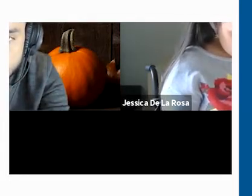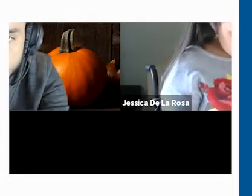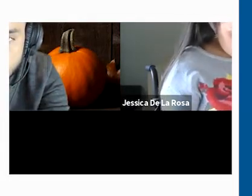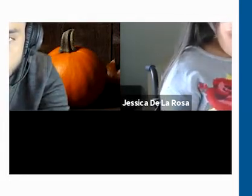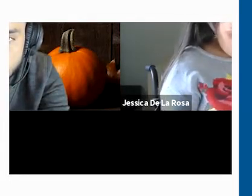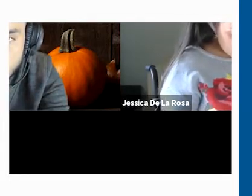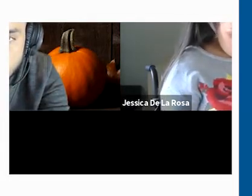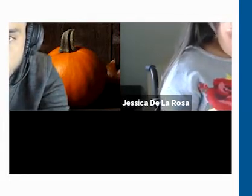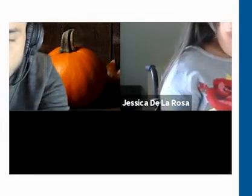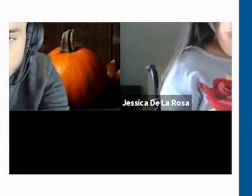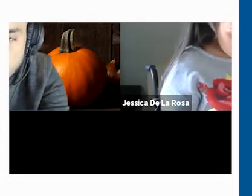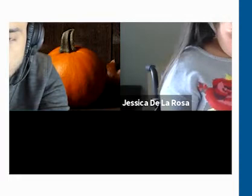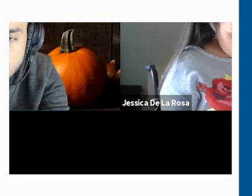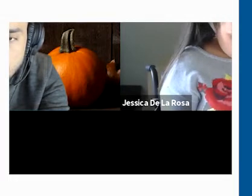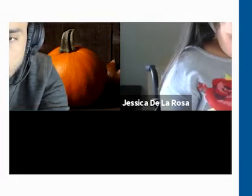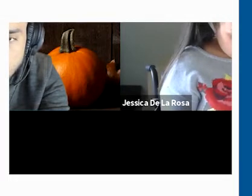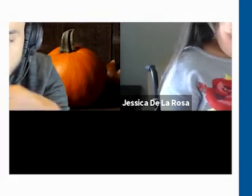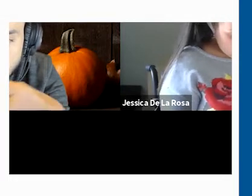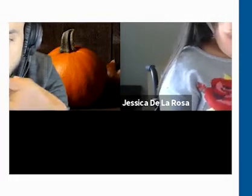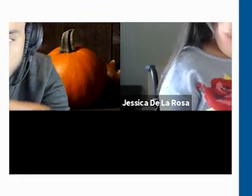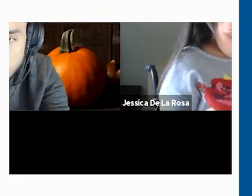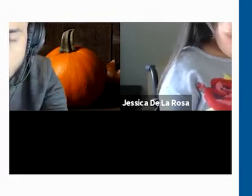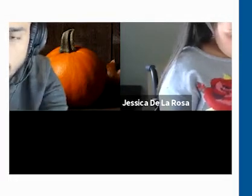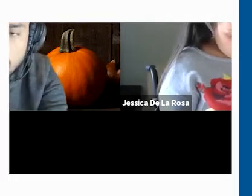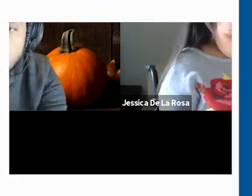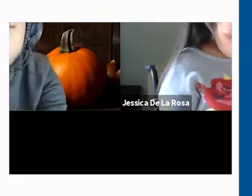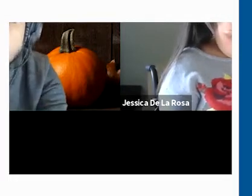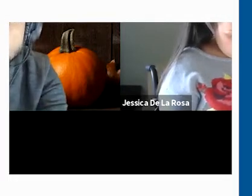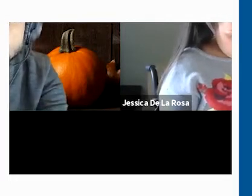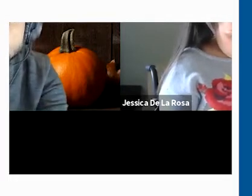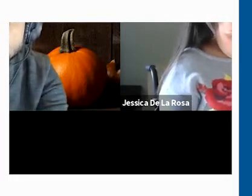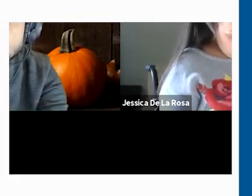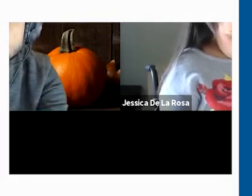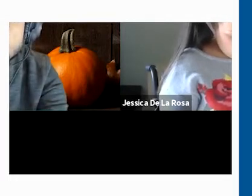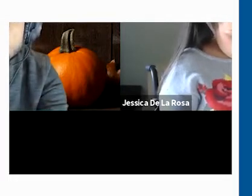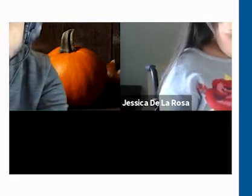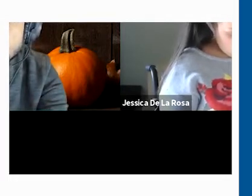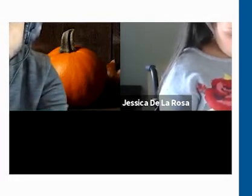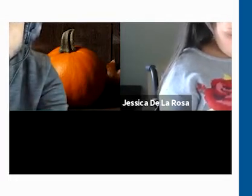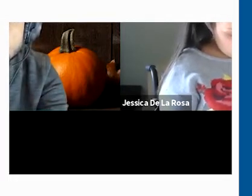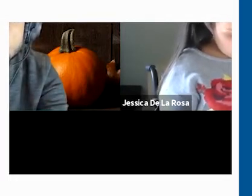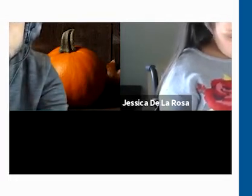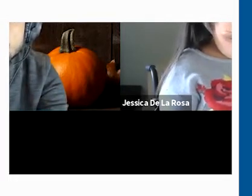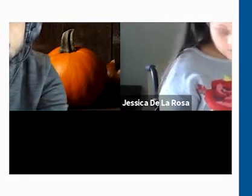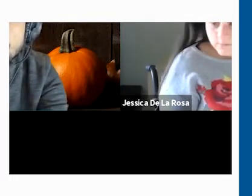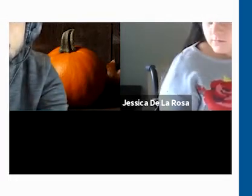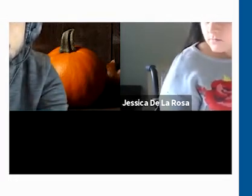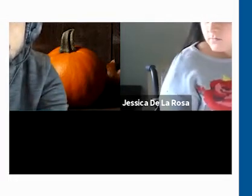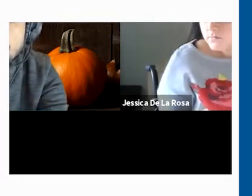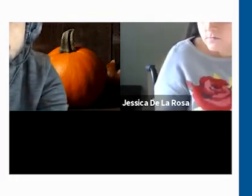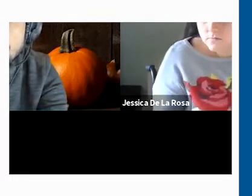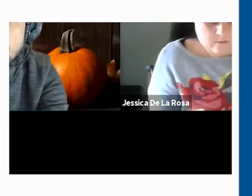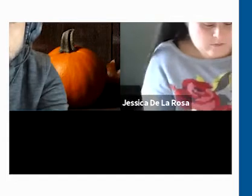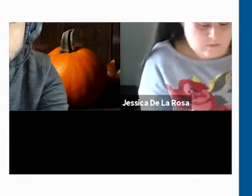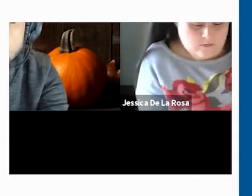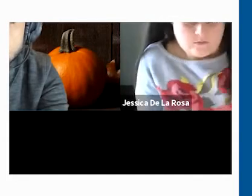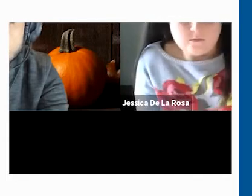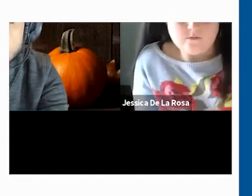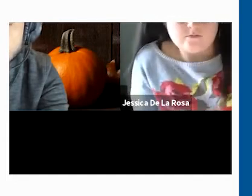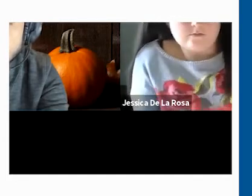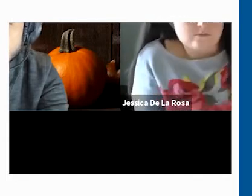in the shelters. And there are also other locations in the shelters where there's signage in multiple languages and also in